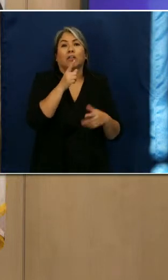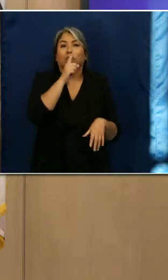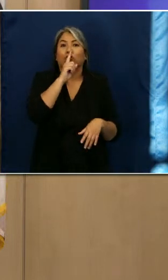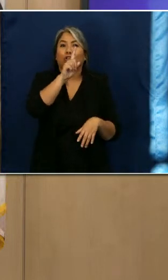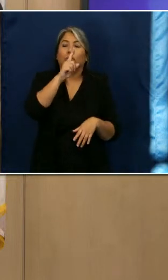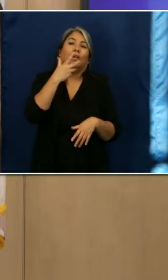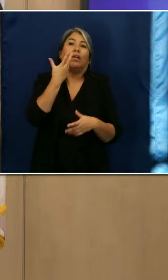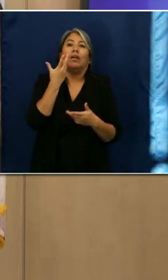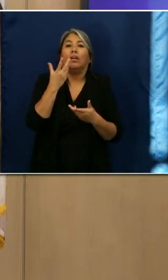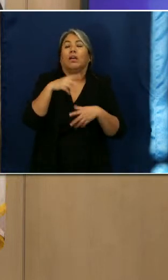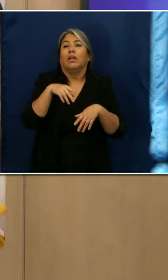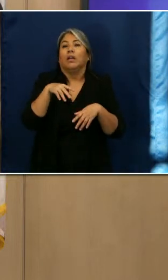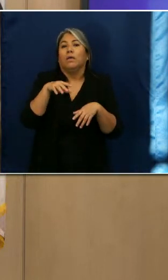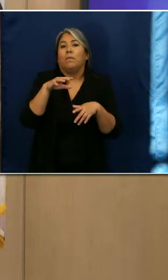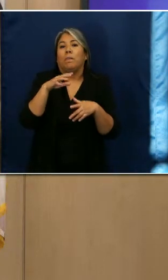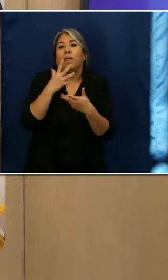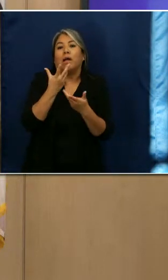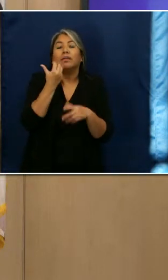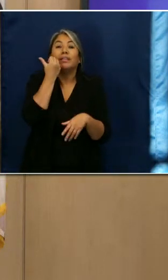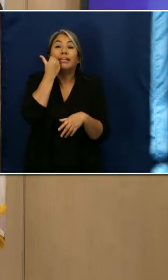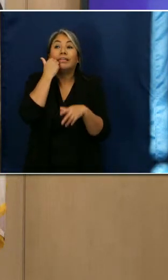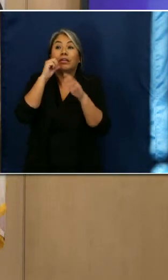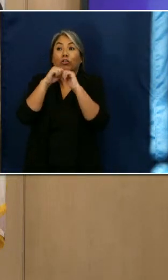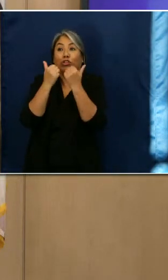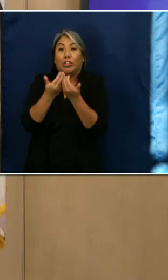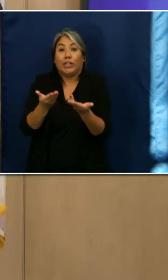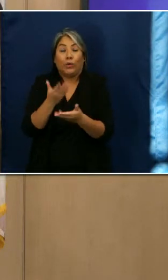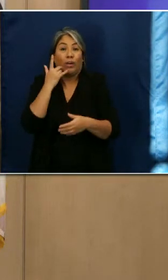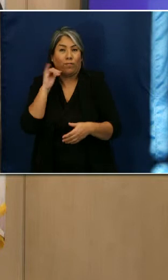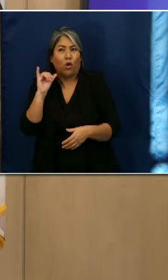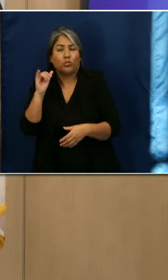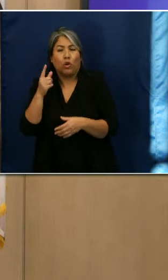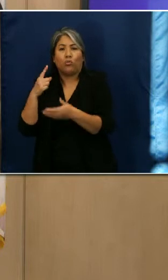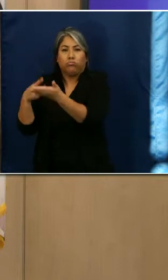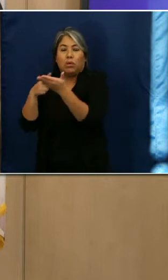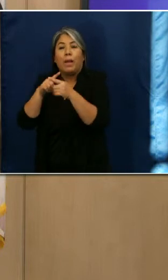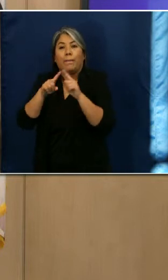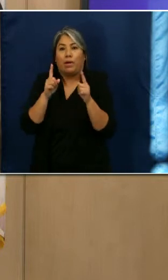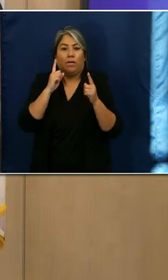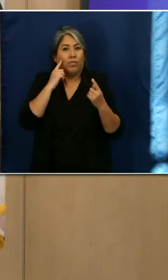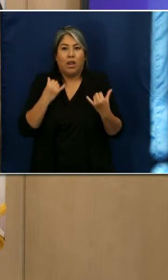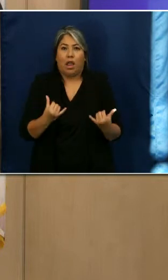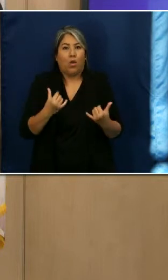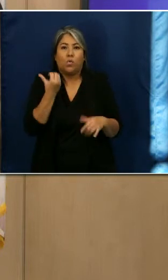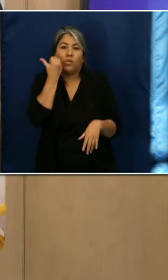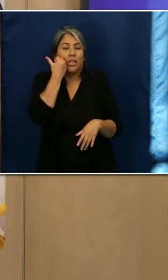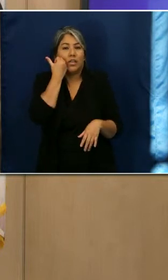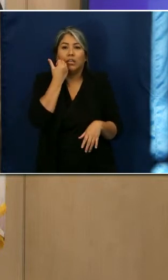industry association for dentists here in California. But currently, dentists do not